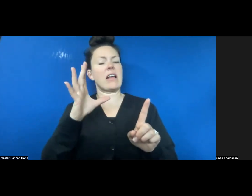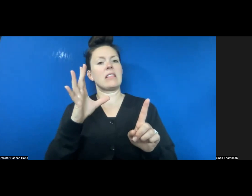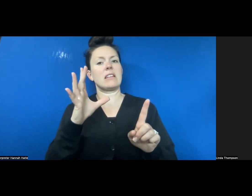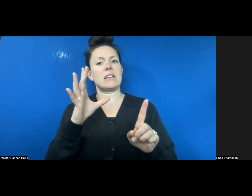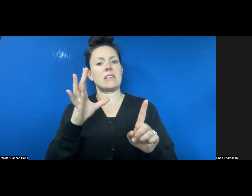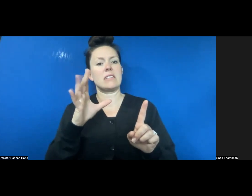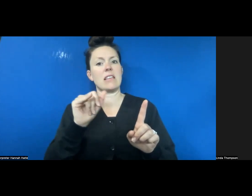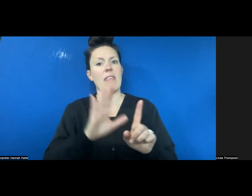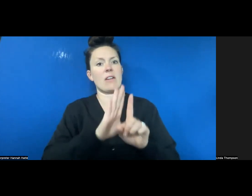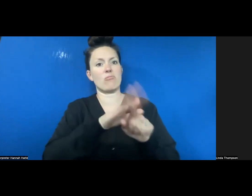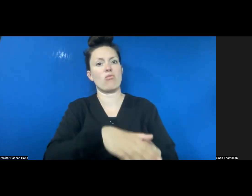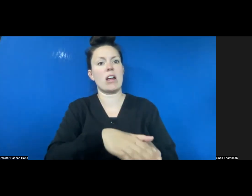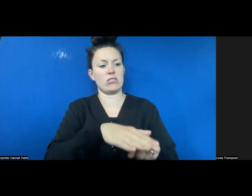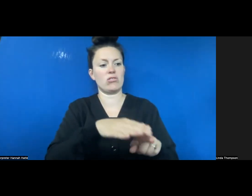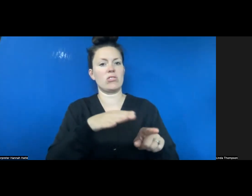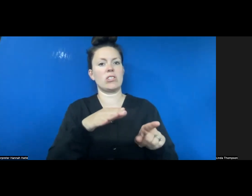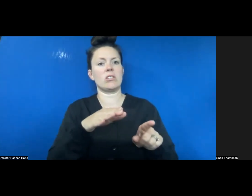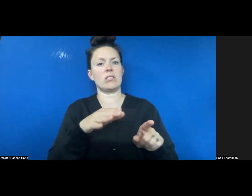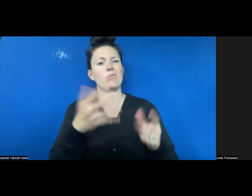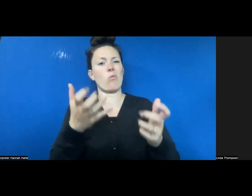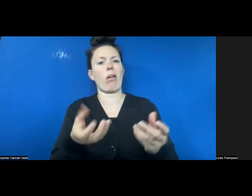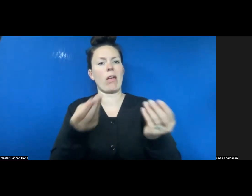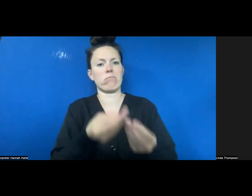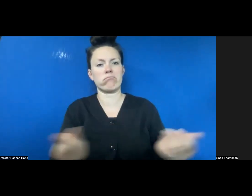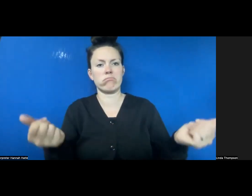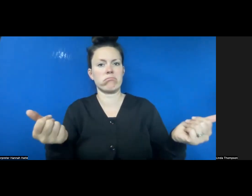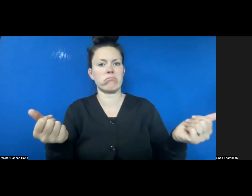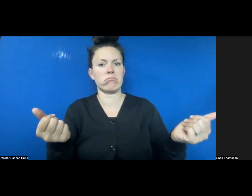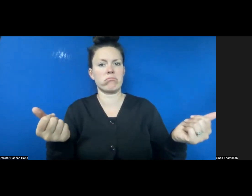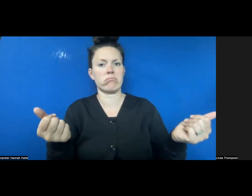oppression, right? That's a tactic of oppression.